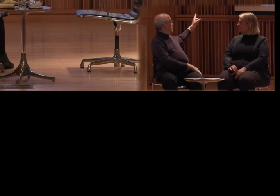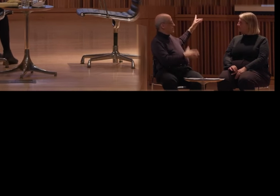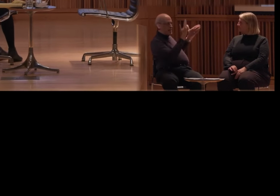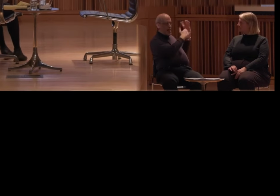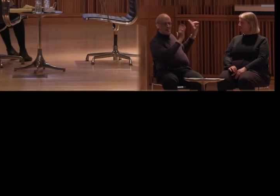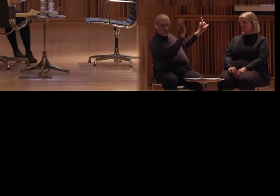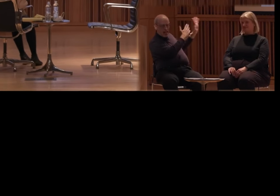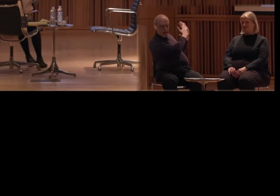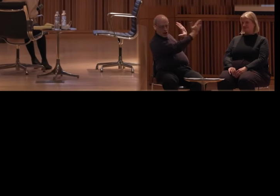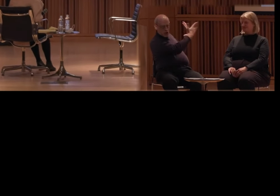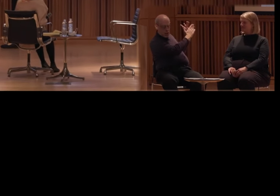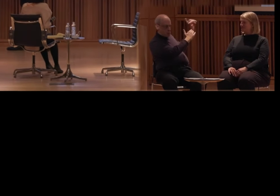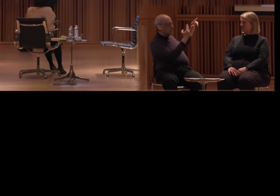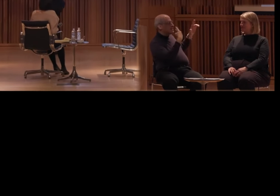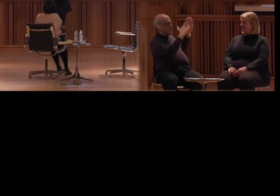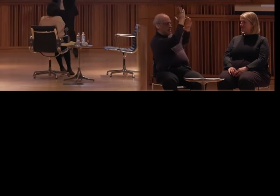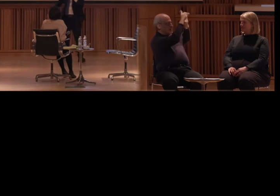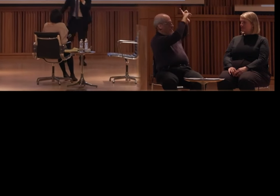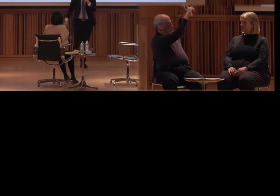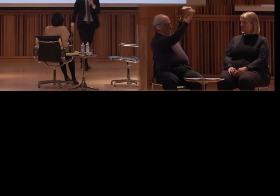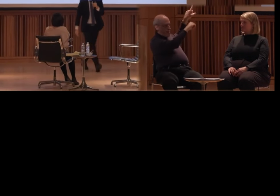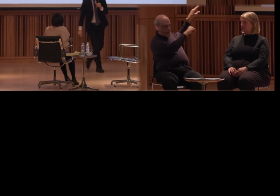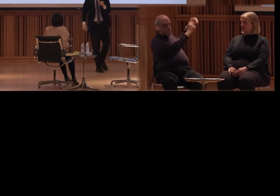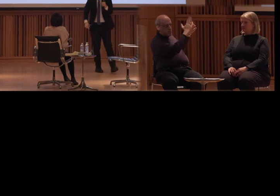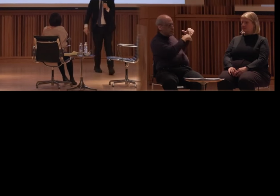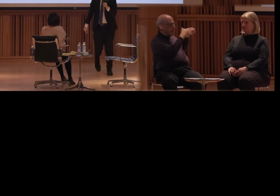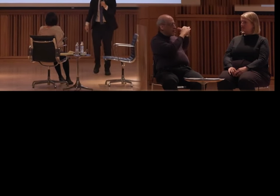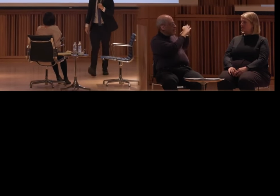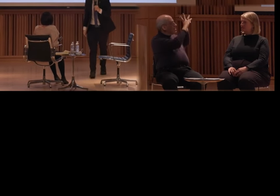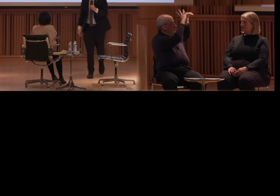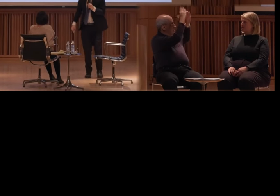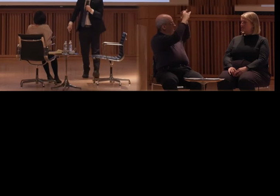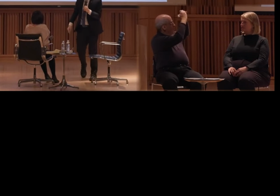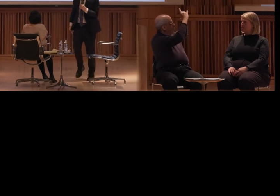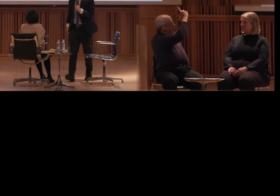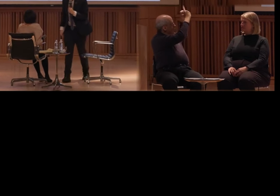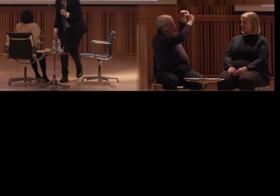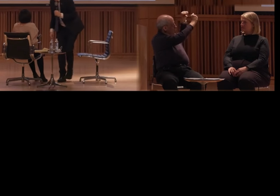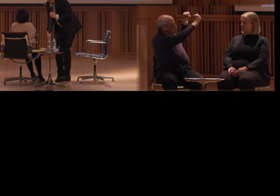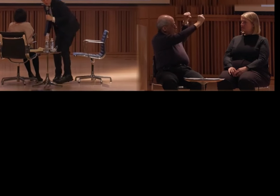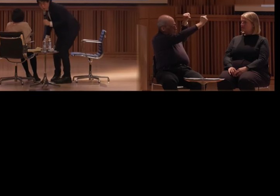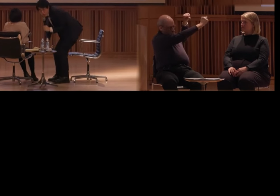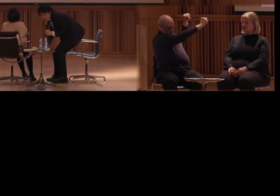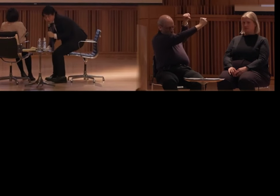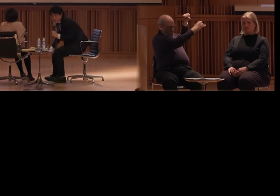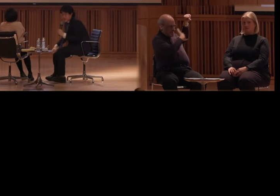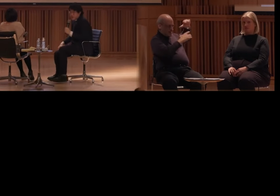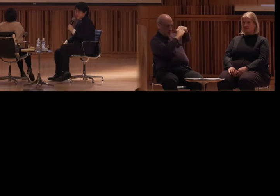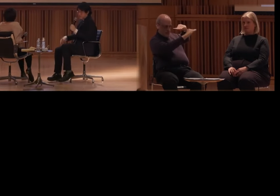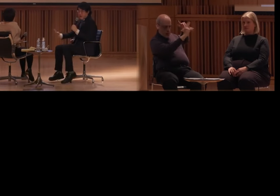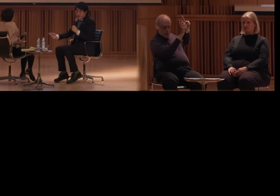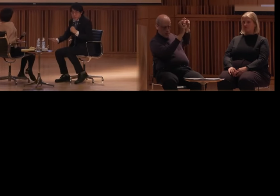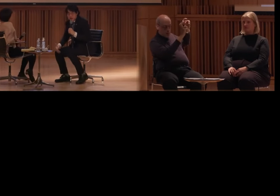right? Look at the top graph. It's pretty flat. So there,